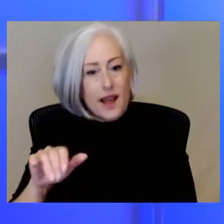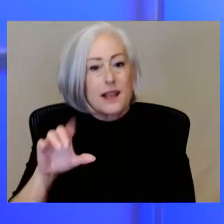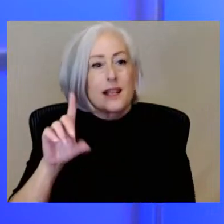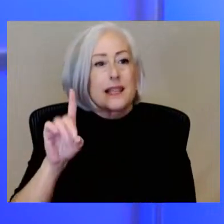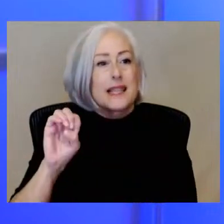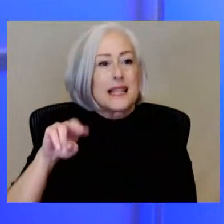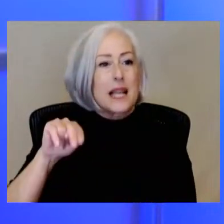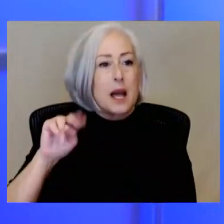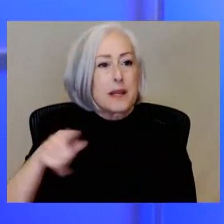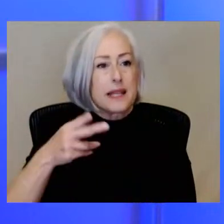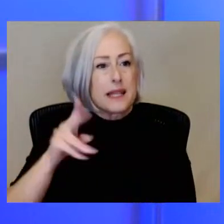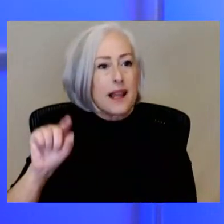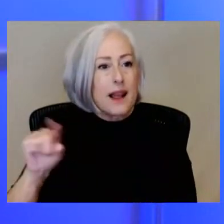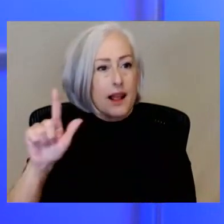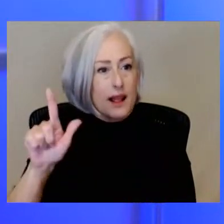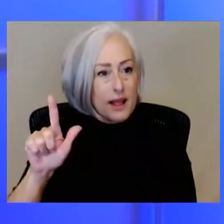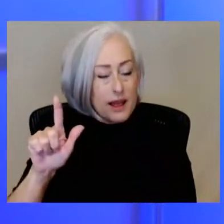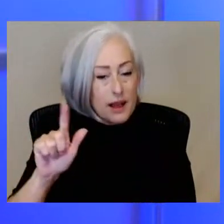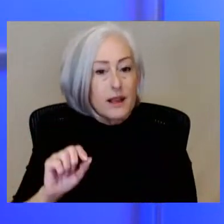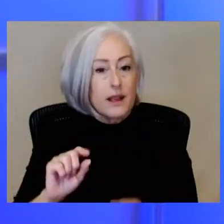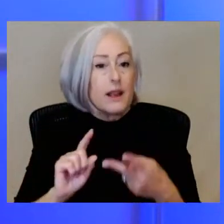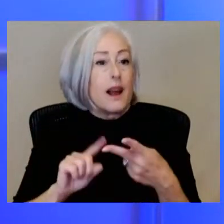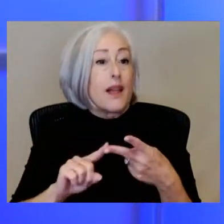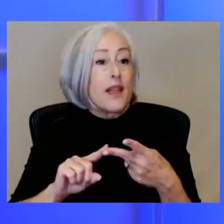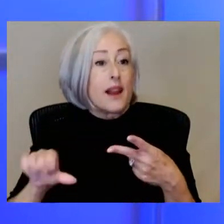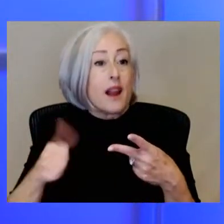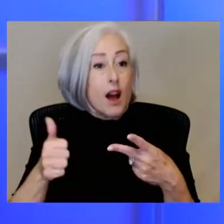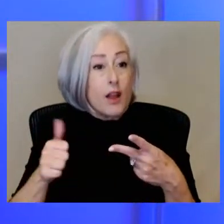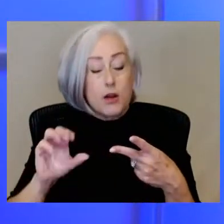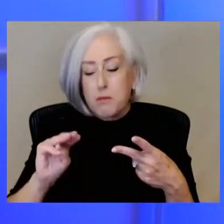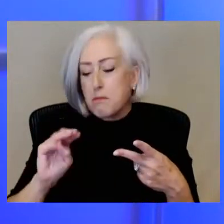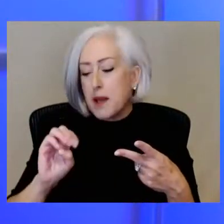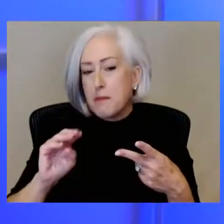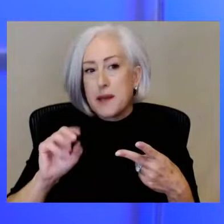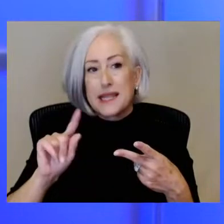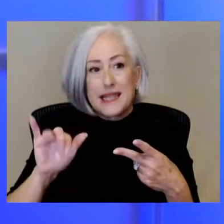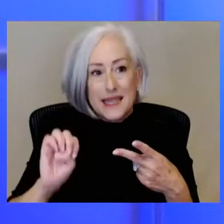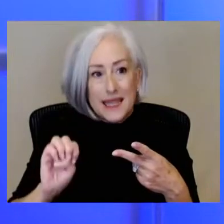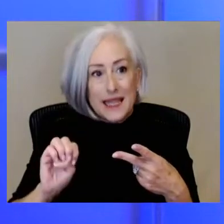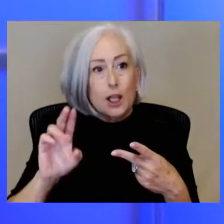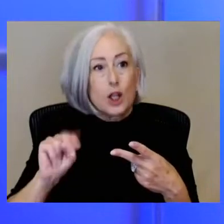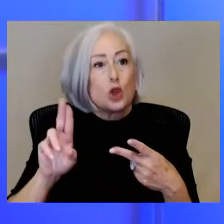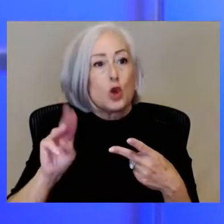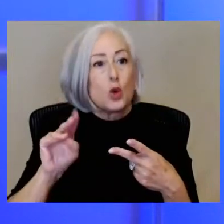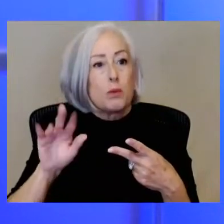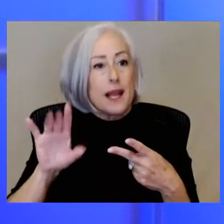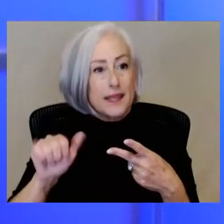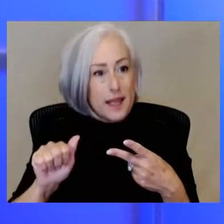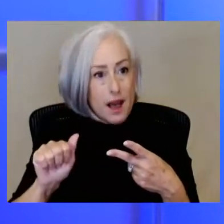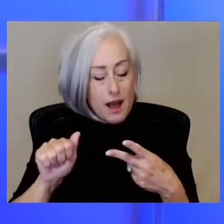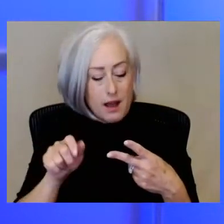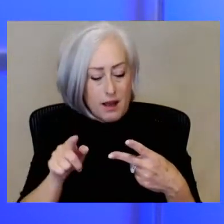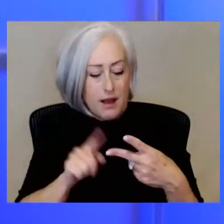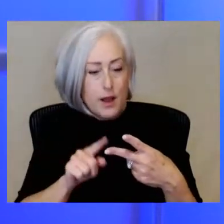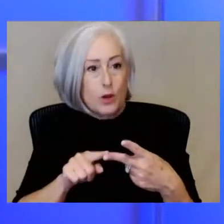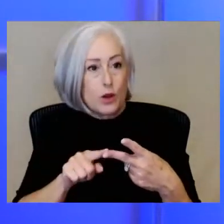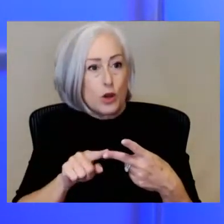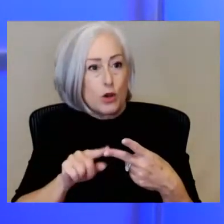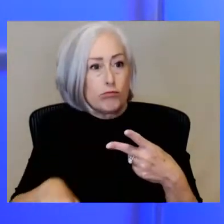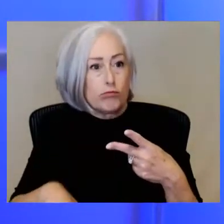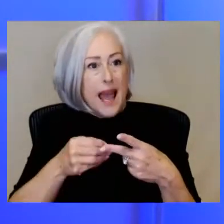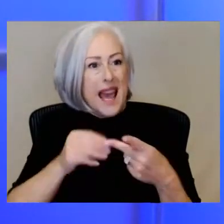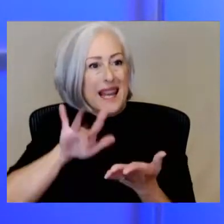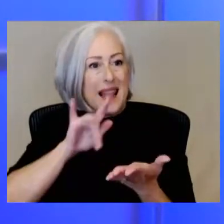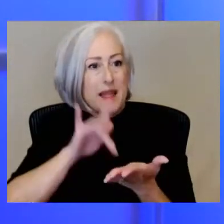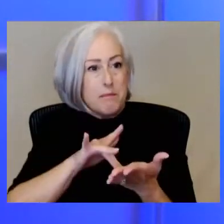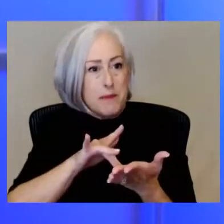And then we'll add on a drug called memantine or Namenda in the middle stages. And so, I think